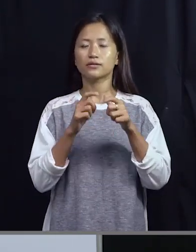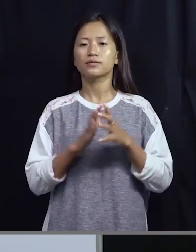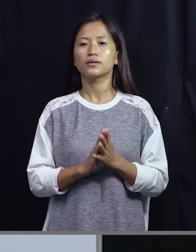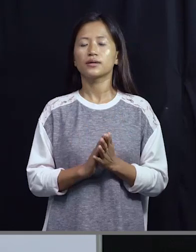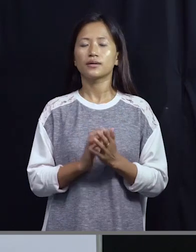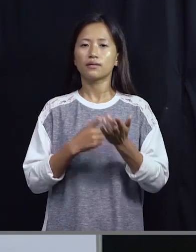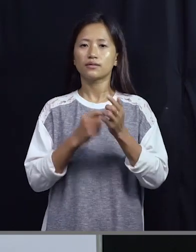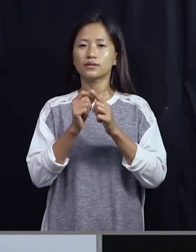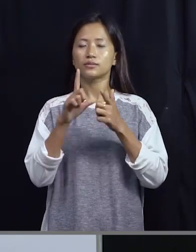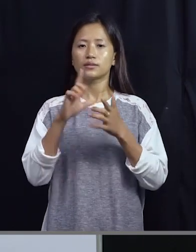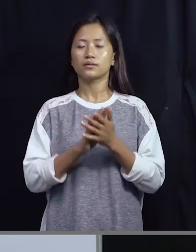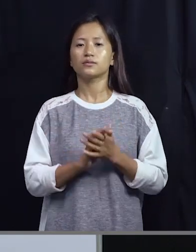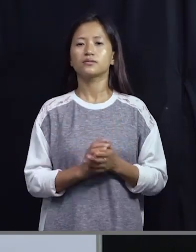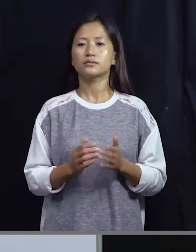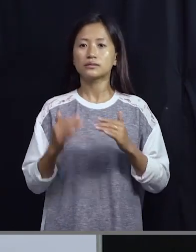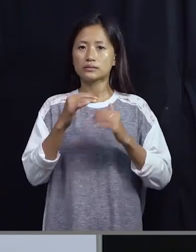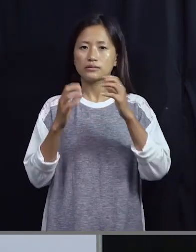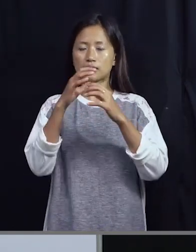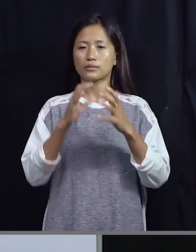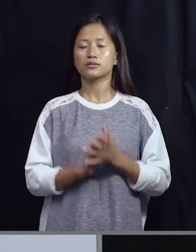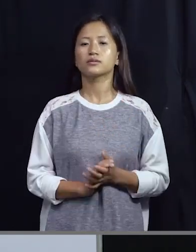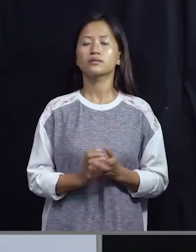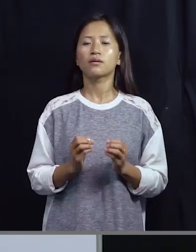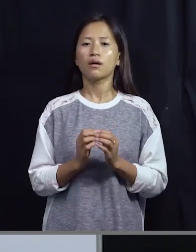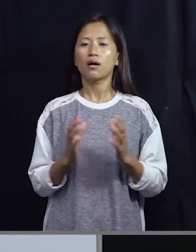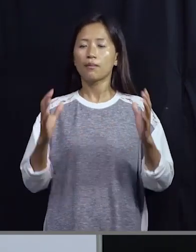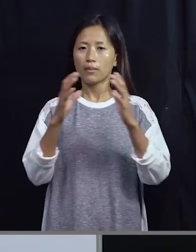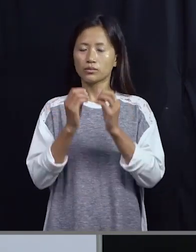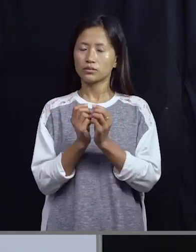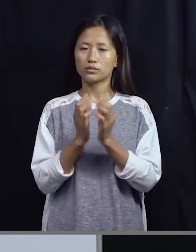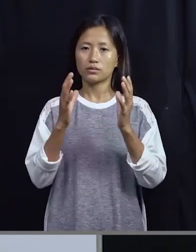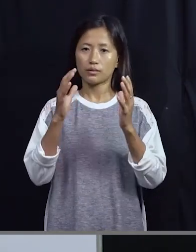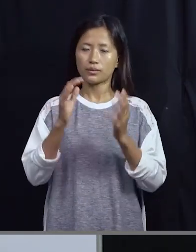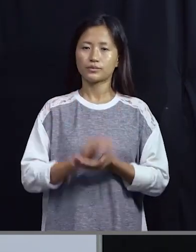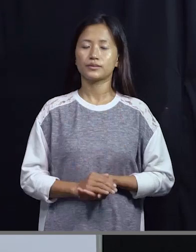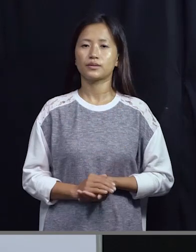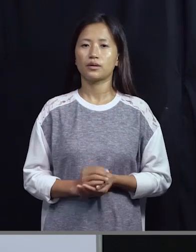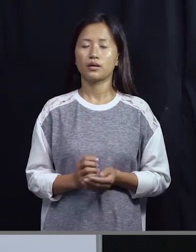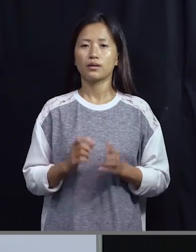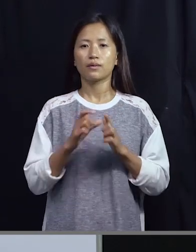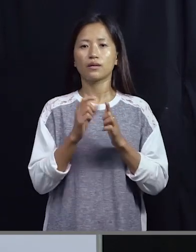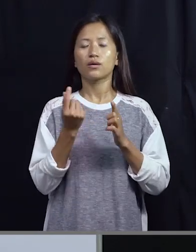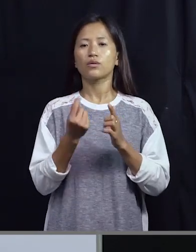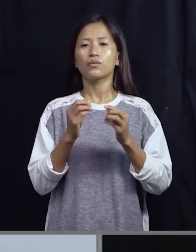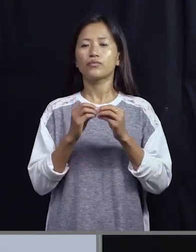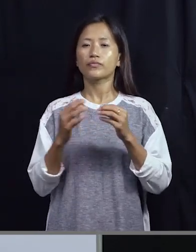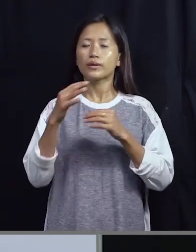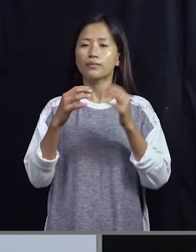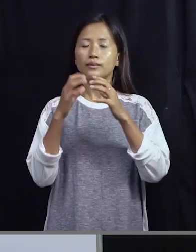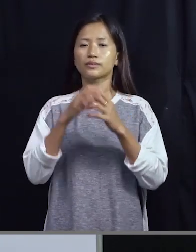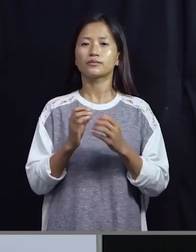or that the amount of DNA doubles in its amount. And subsequently, only after doubling the amount or doubling